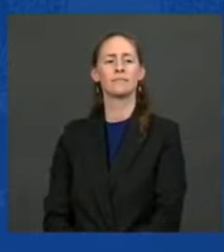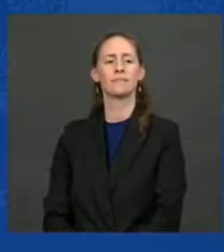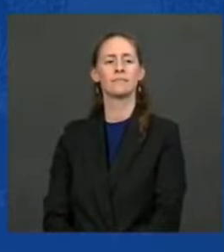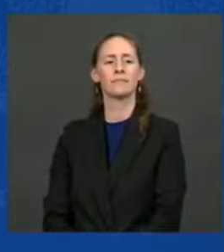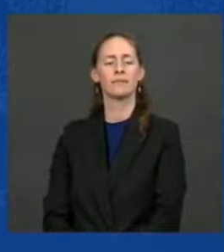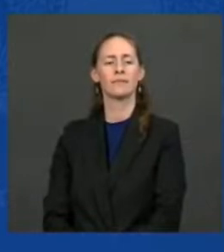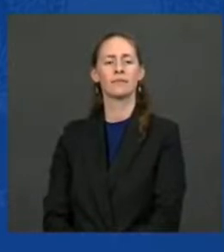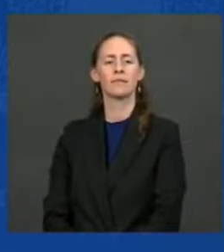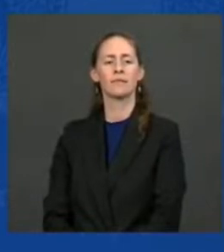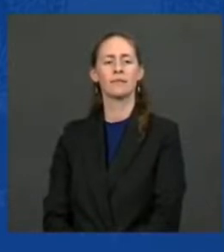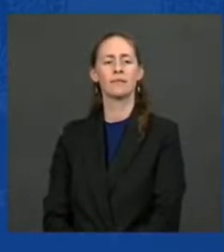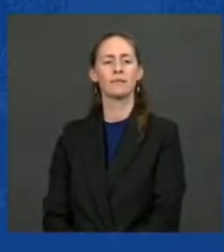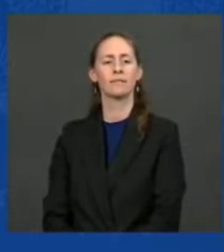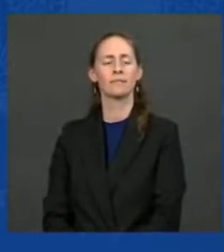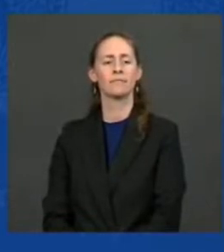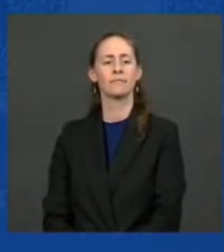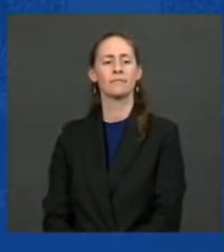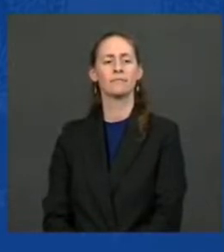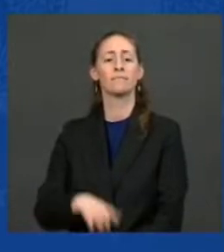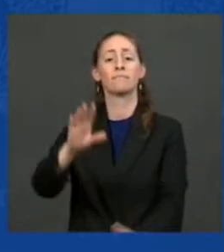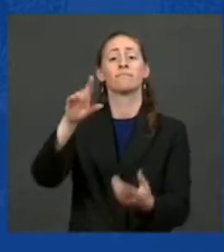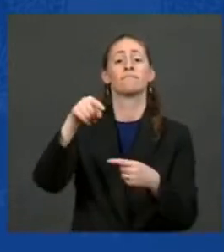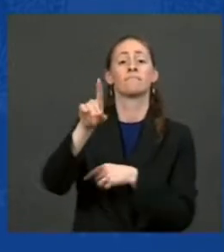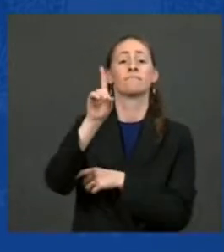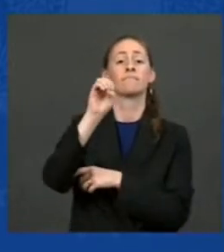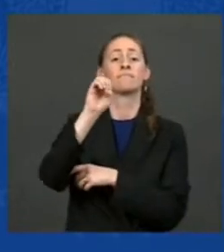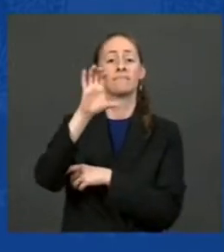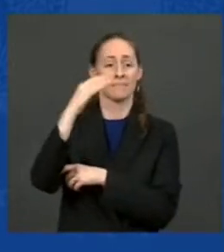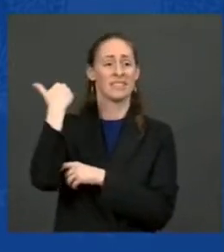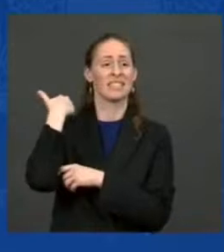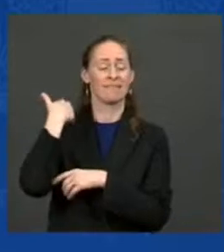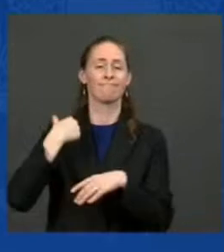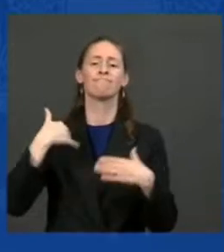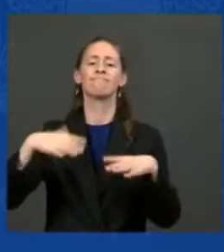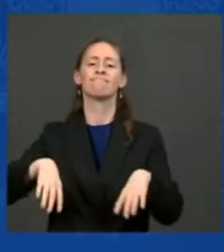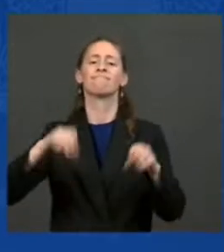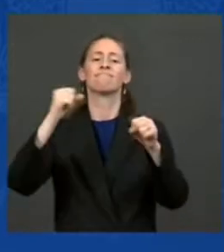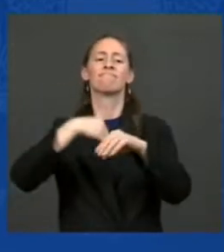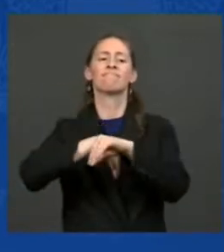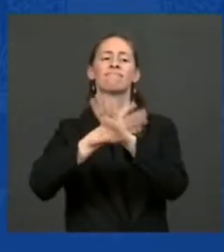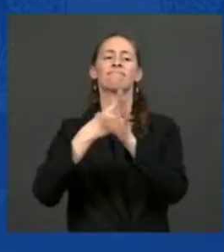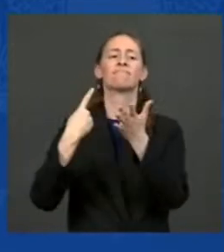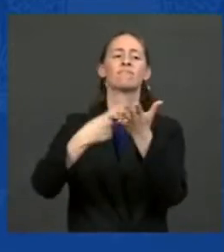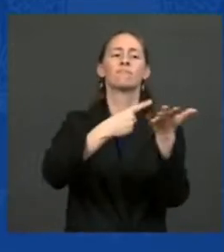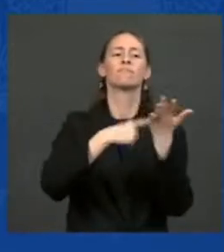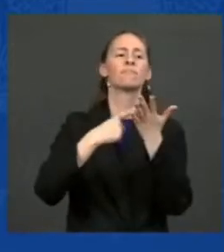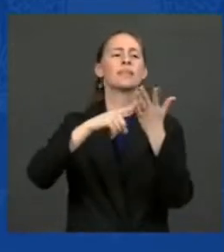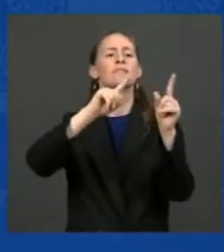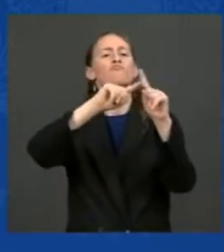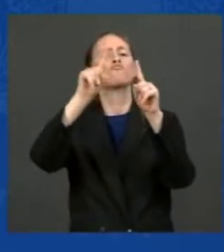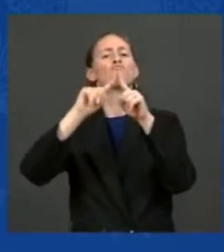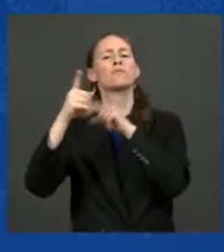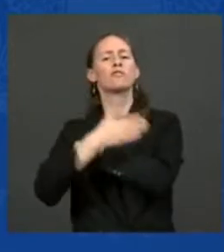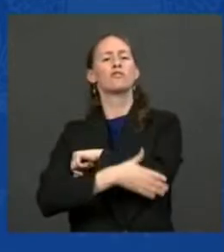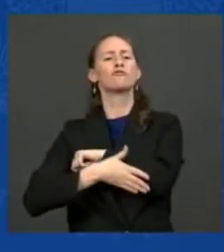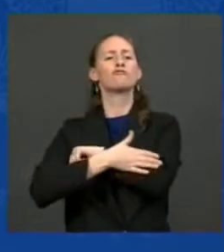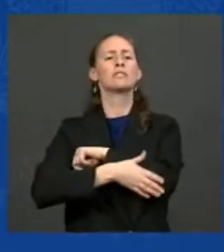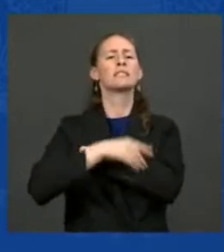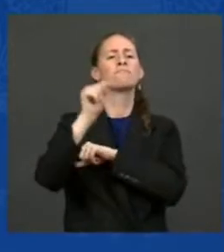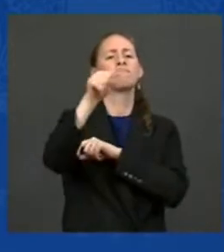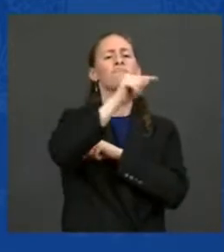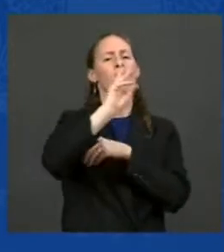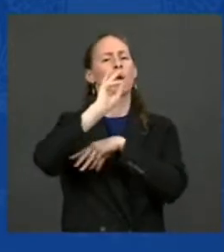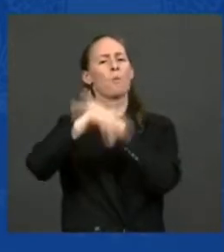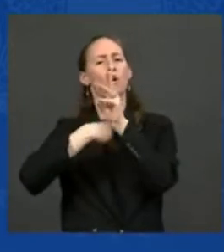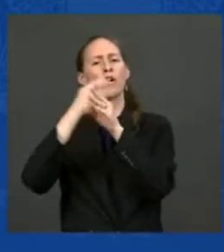the United States will host a virtual summit, a summit of democracies, to bring together world leaders to make concrete commitments